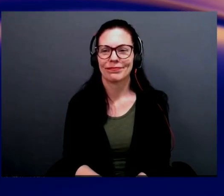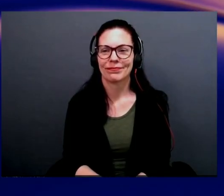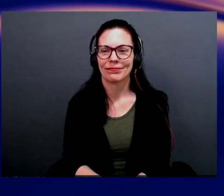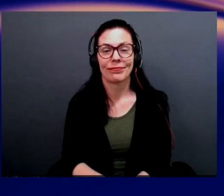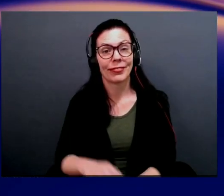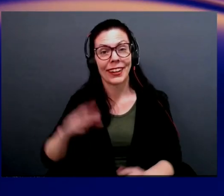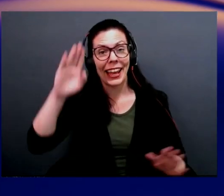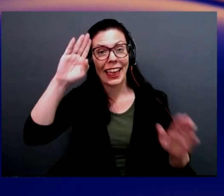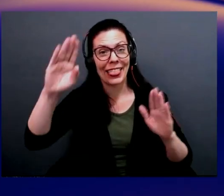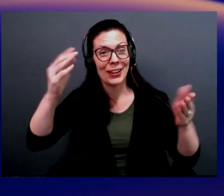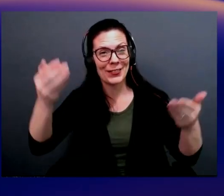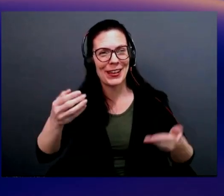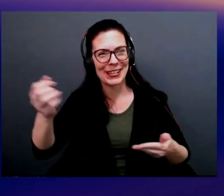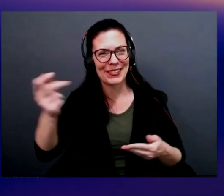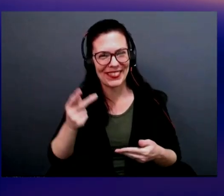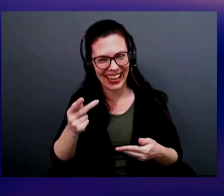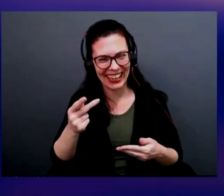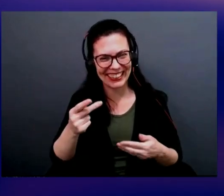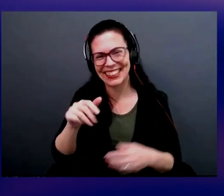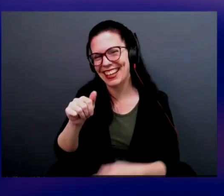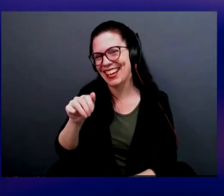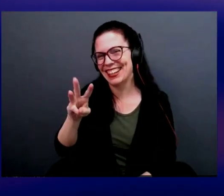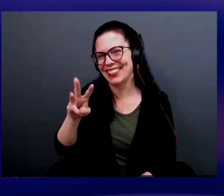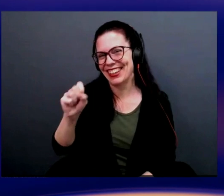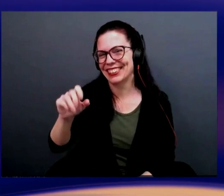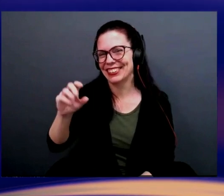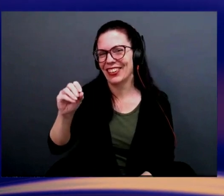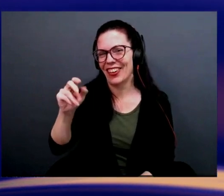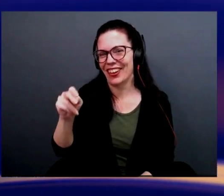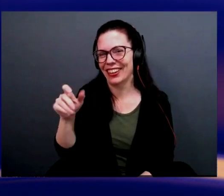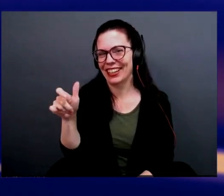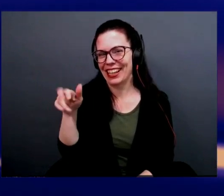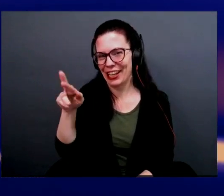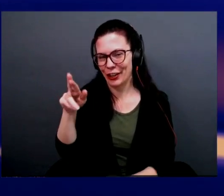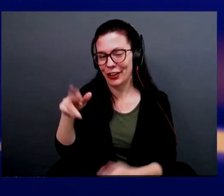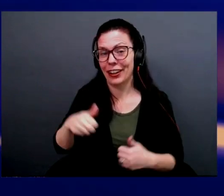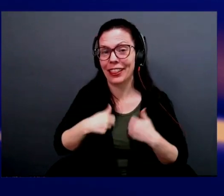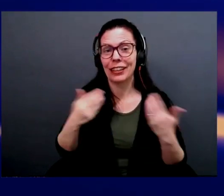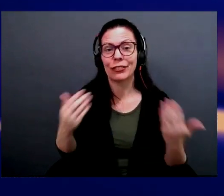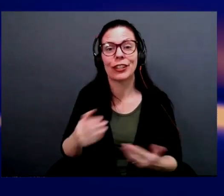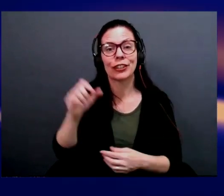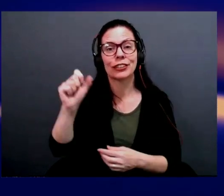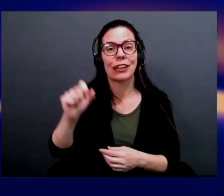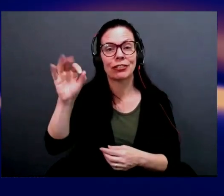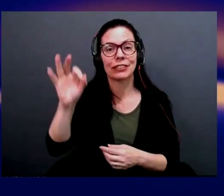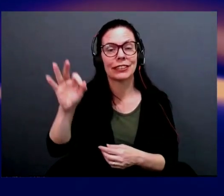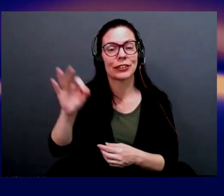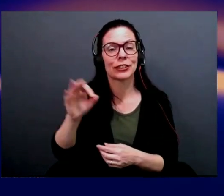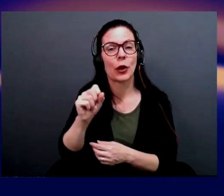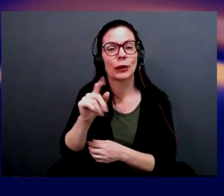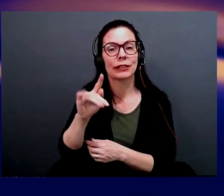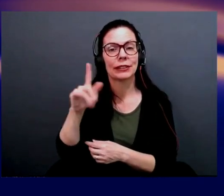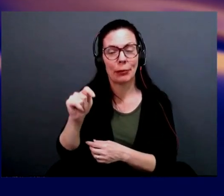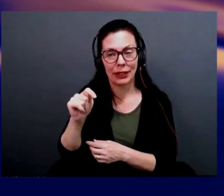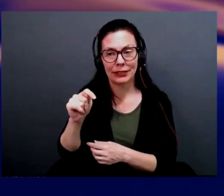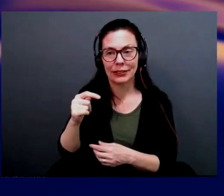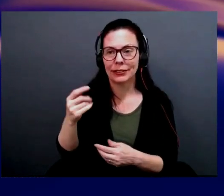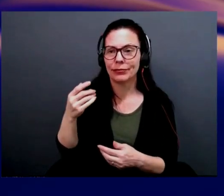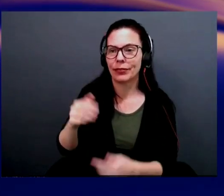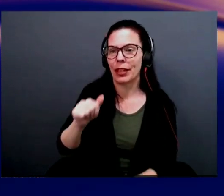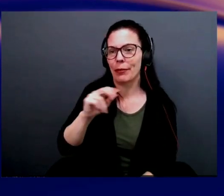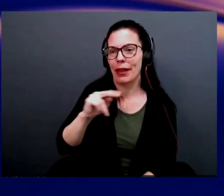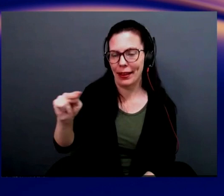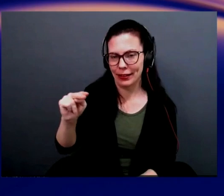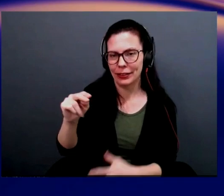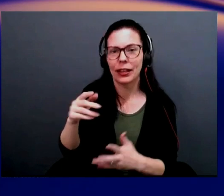Hello and welcome back to AWS On Air. We are live at the San Francisco Summit. I'm Am Grabelny,